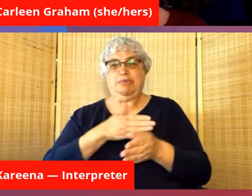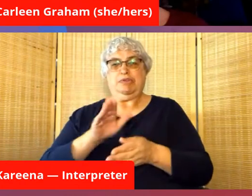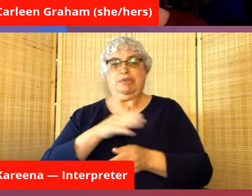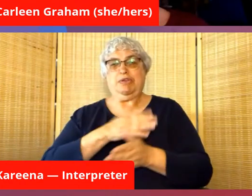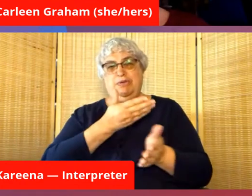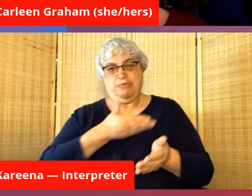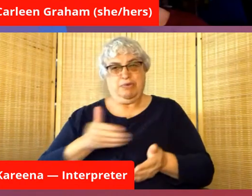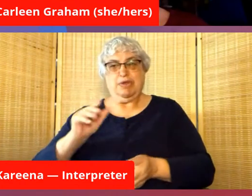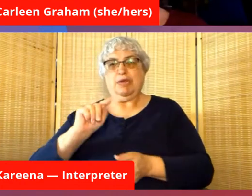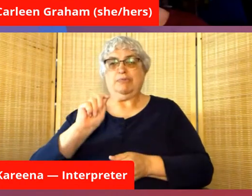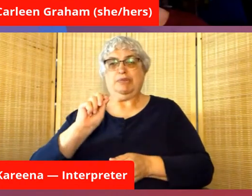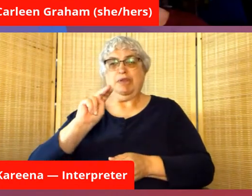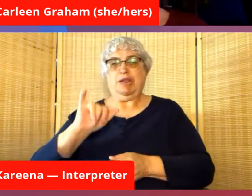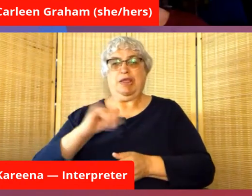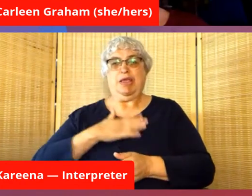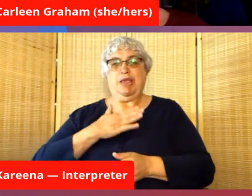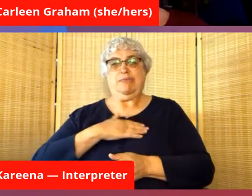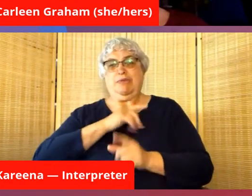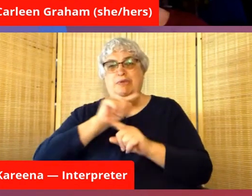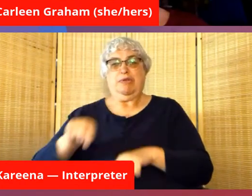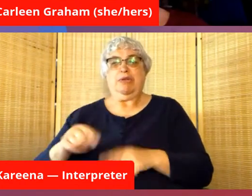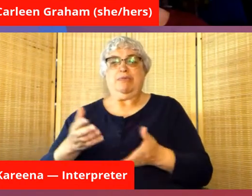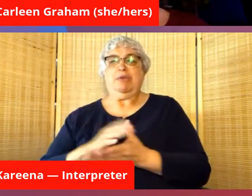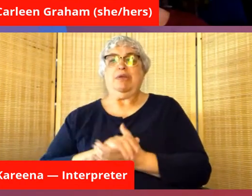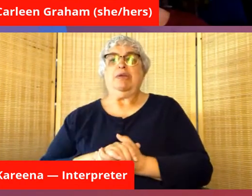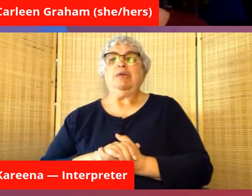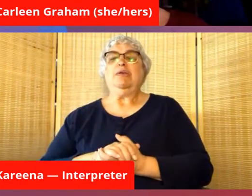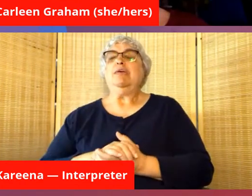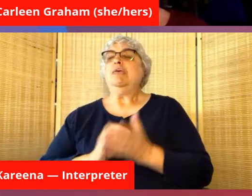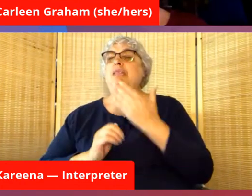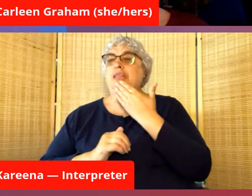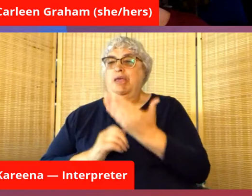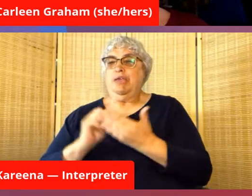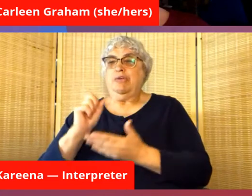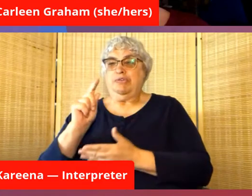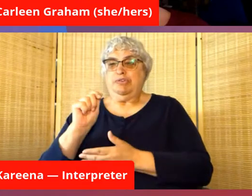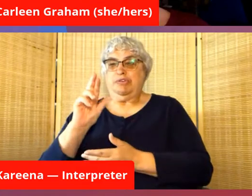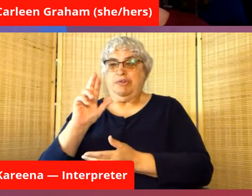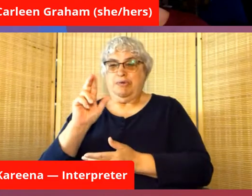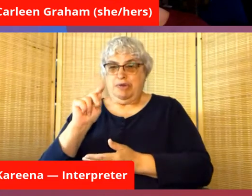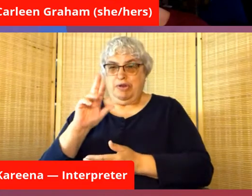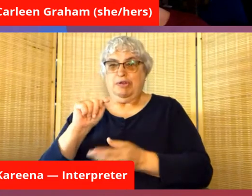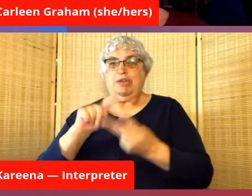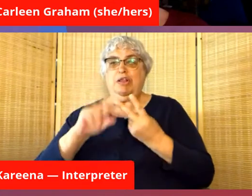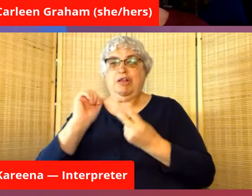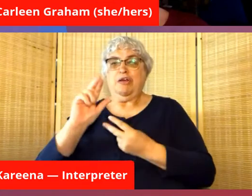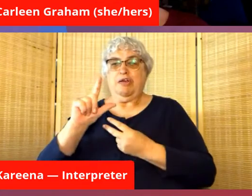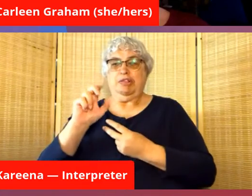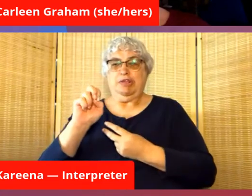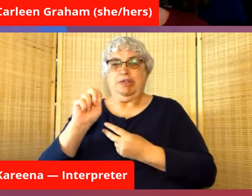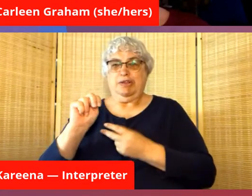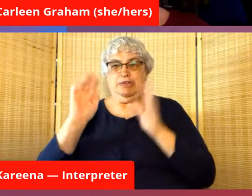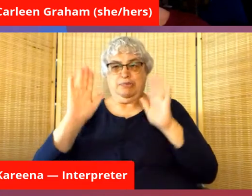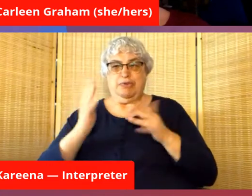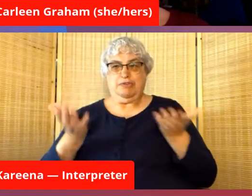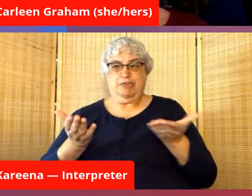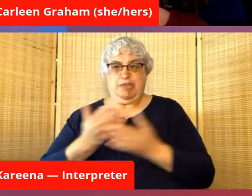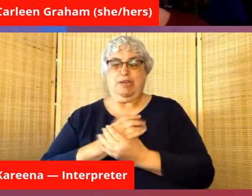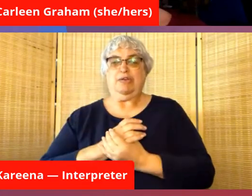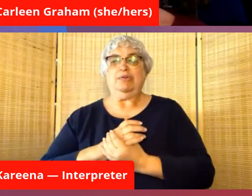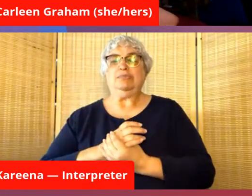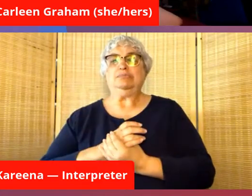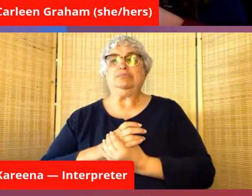Tony. We're really glad you're here this evening. Thank you so much, Stuart. Thank you, Carlene. It's wonderful to be with all of you tonight.